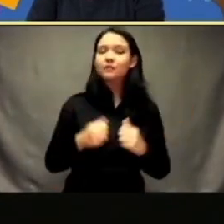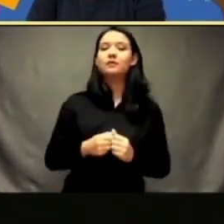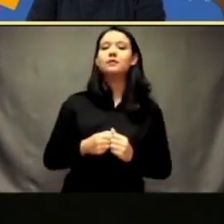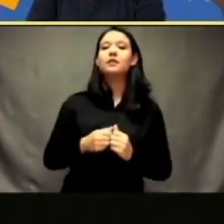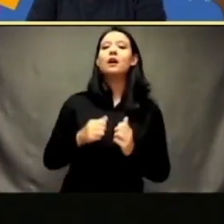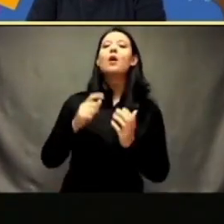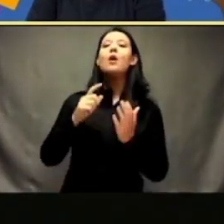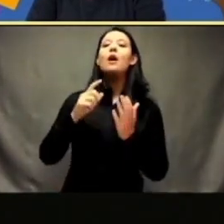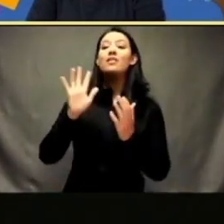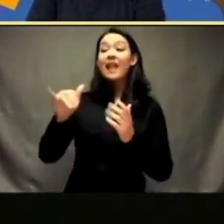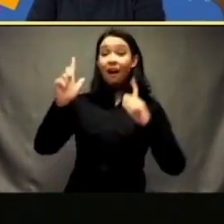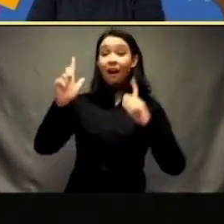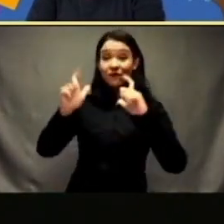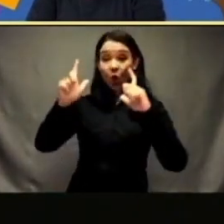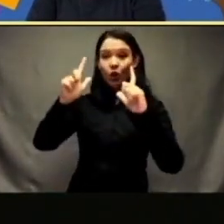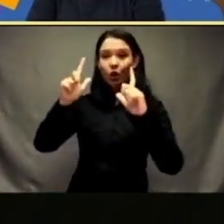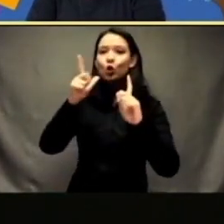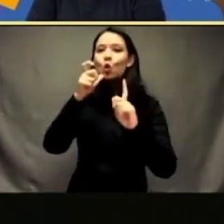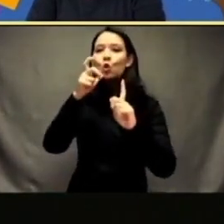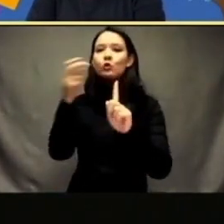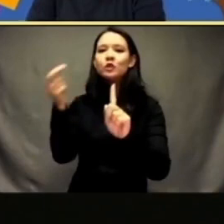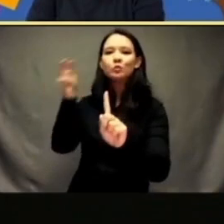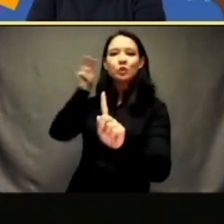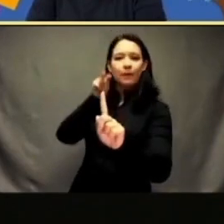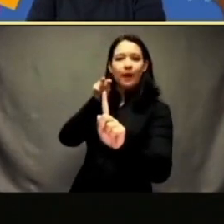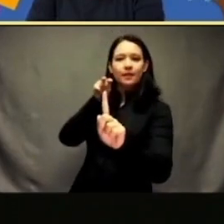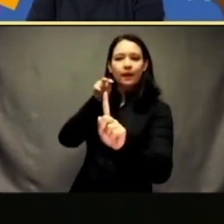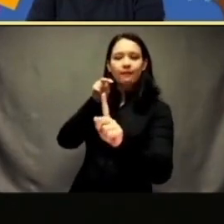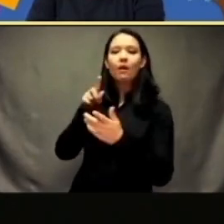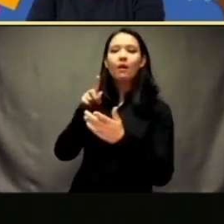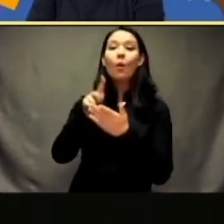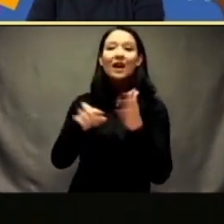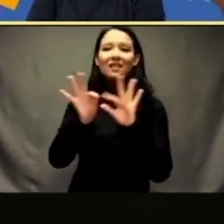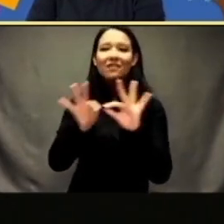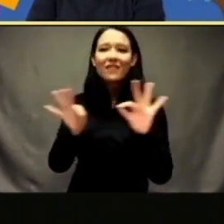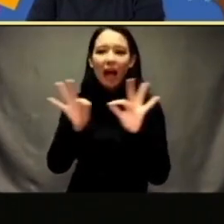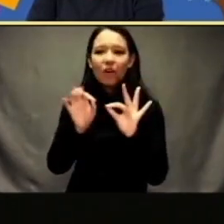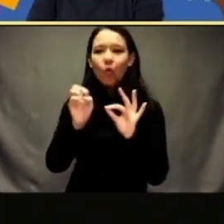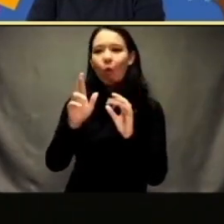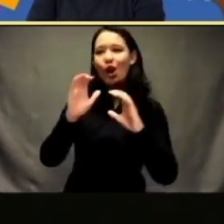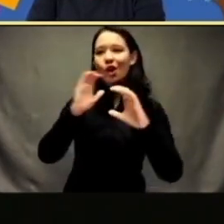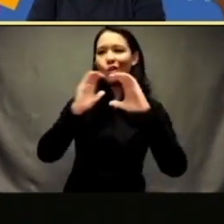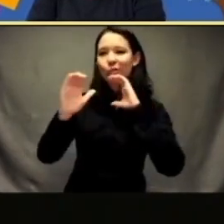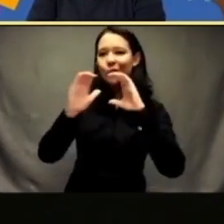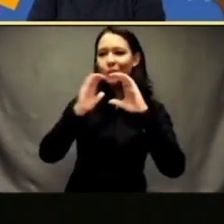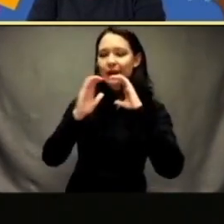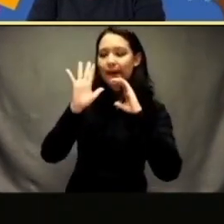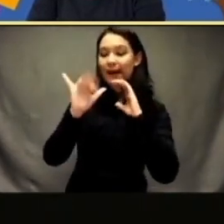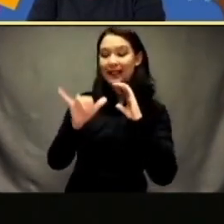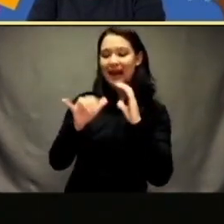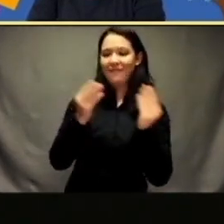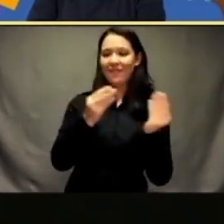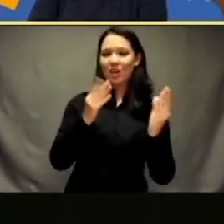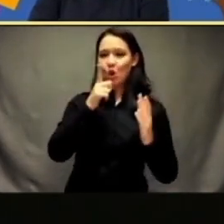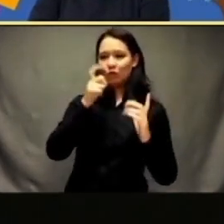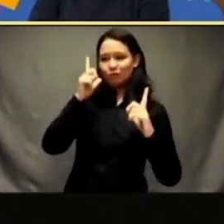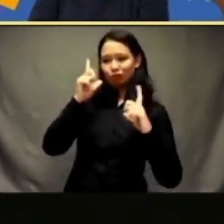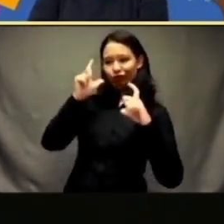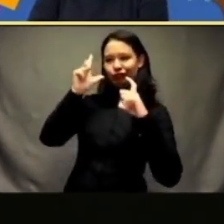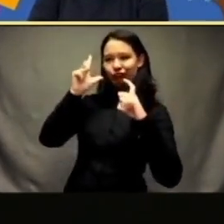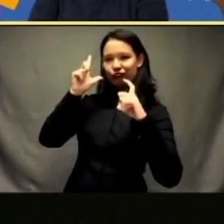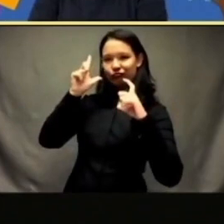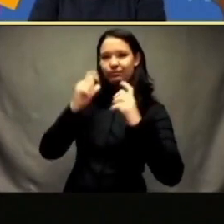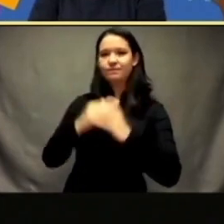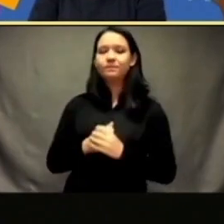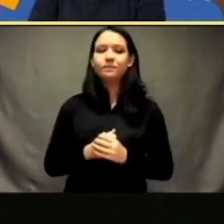being taken? What's being valued or communicated by a facilitator who took this photo?